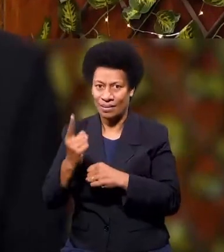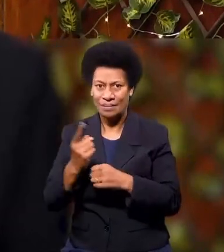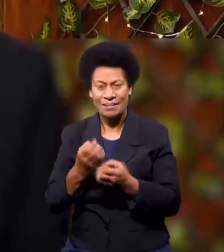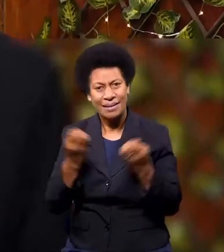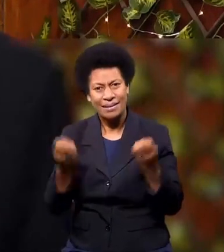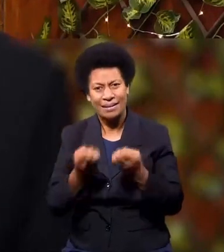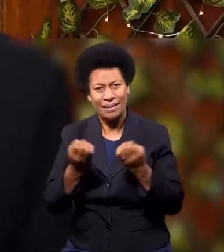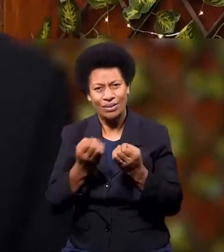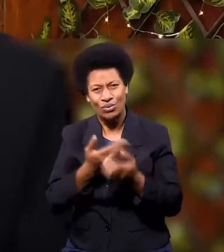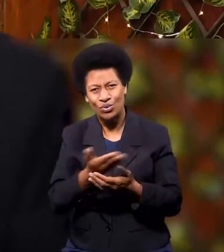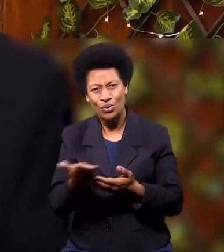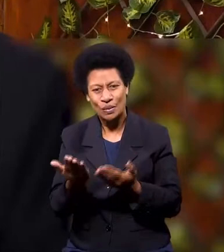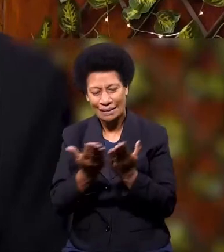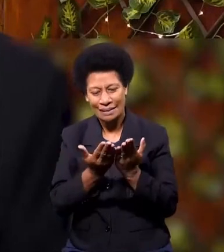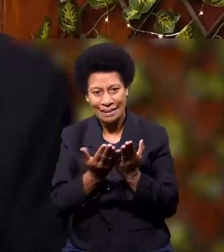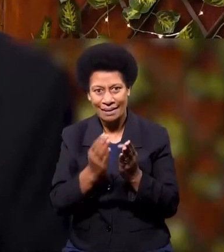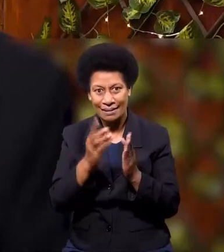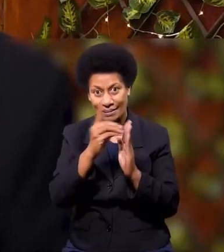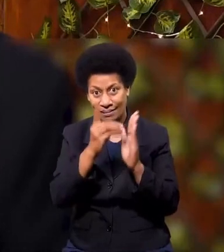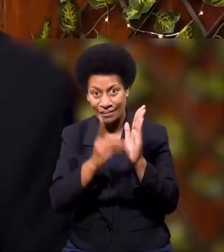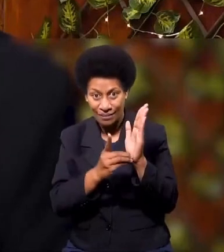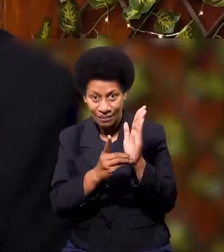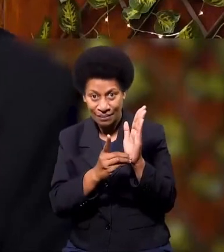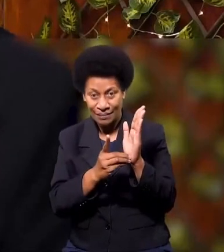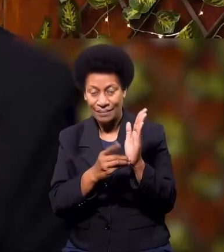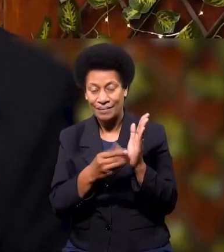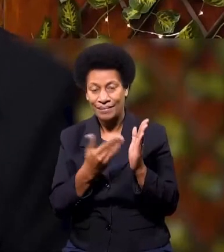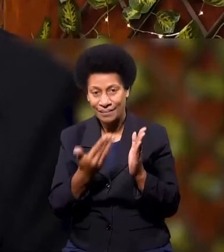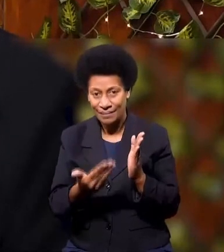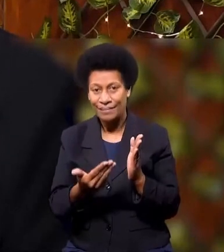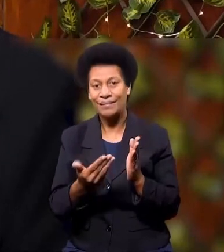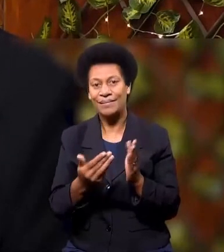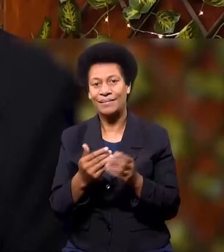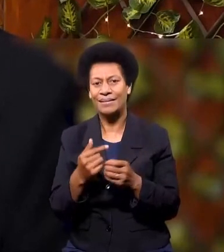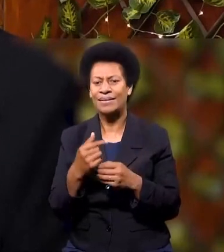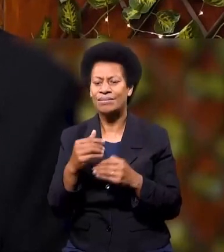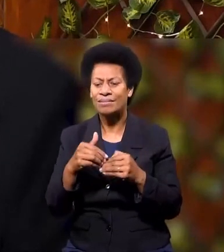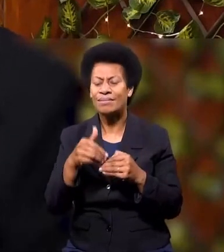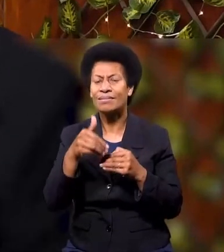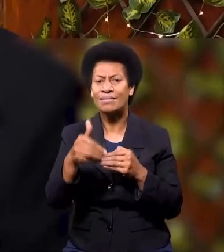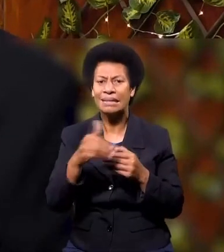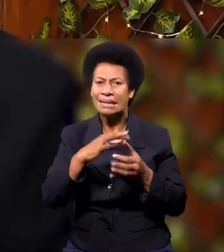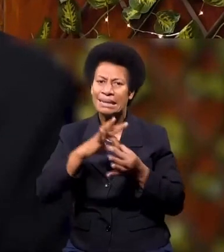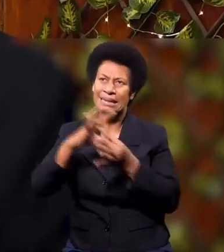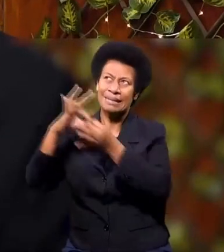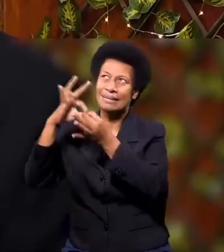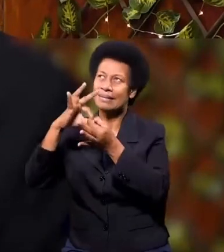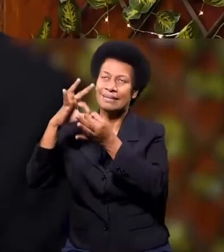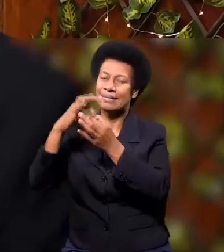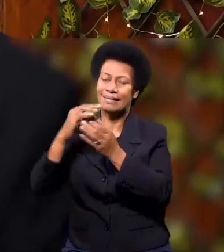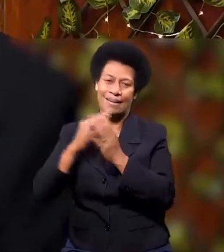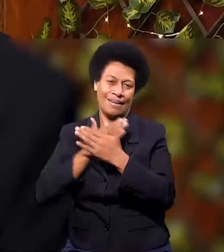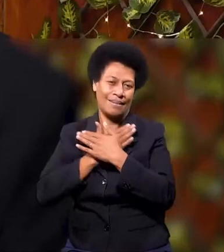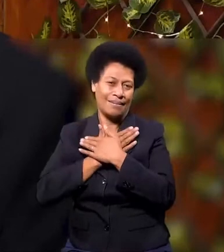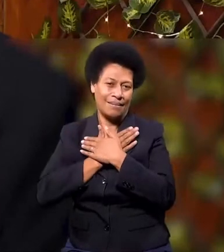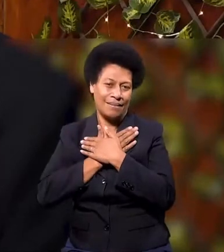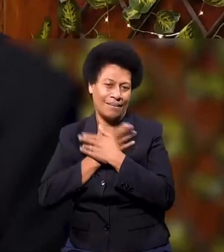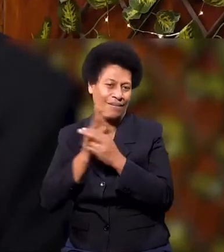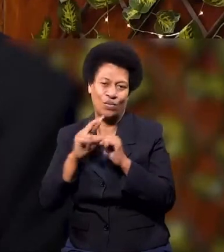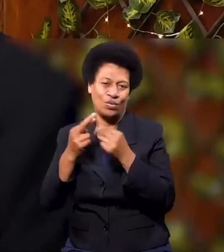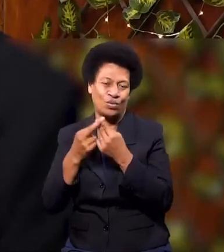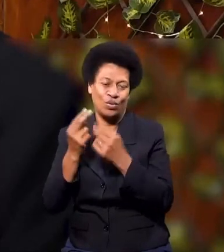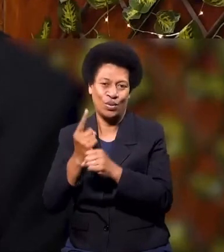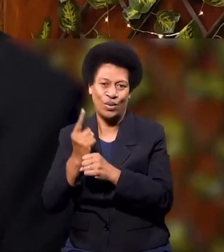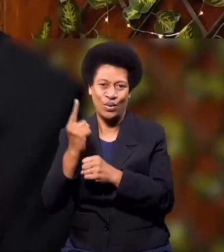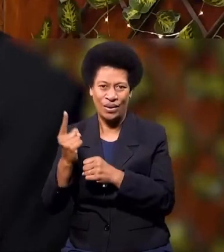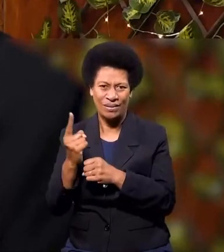encourage you to study the book of Deuteronomy, study the lesson, and not only that, to pursue that relationship of love with